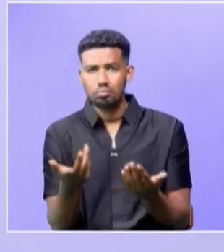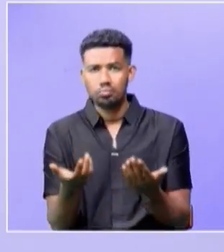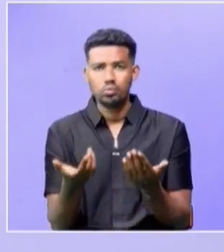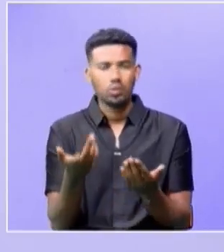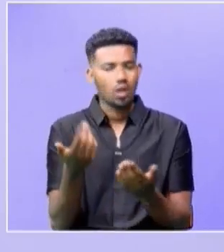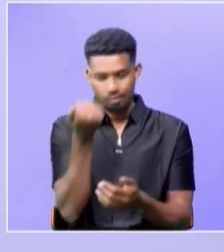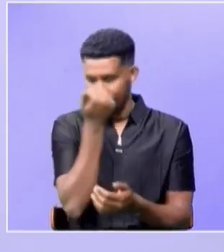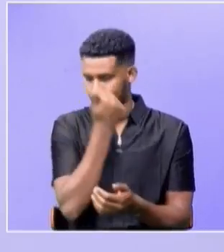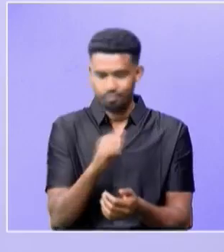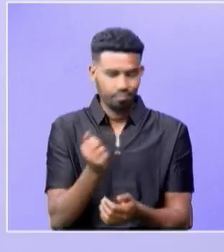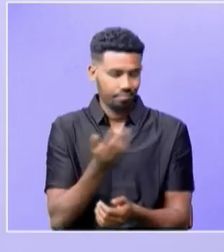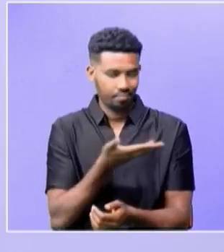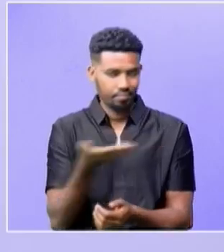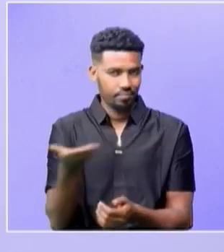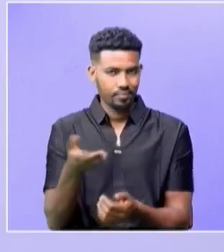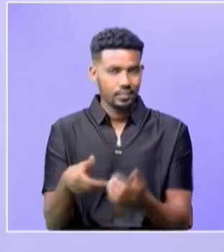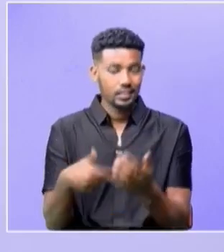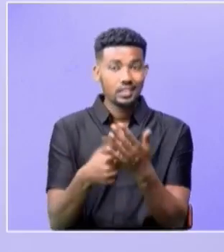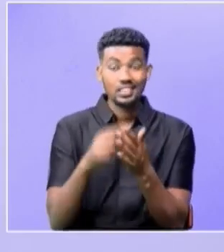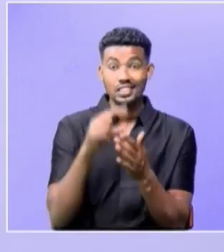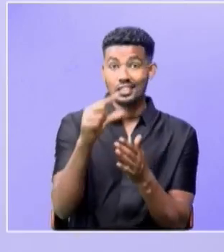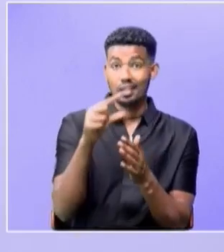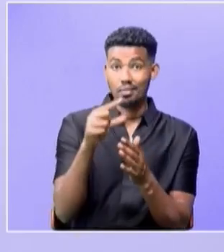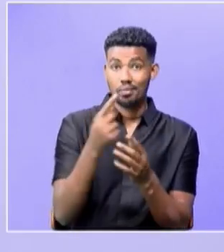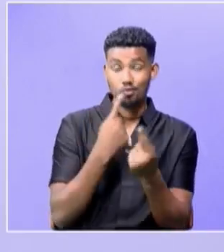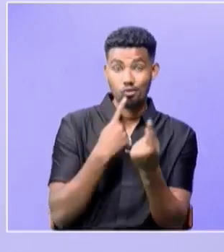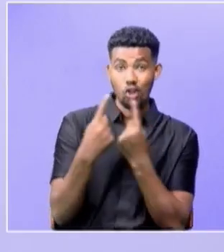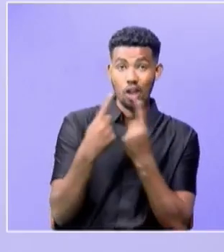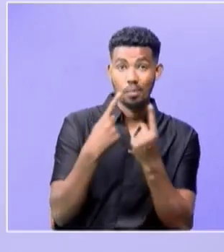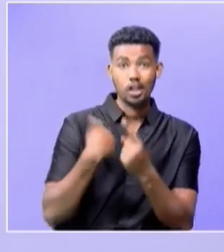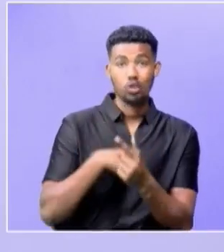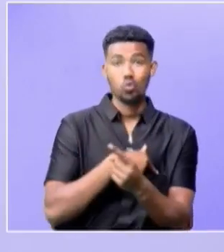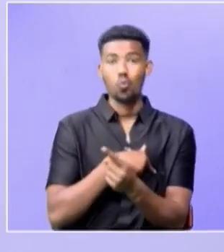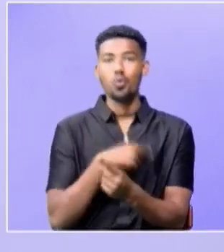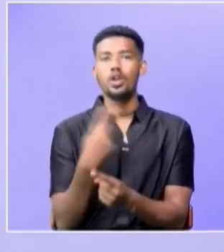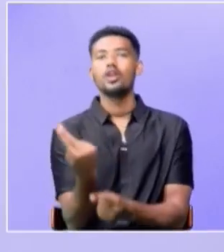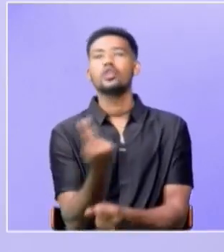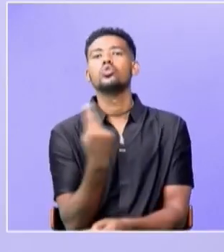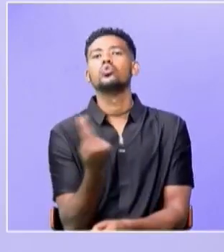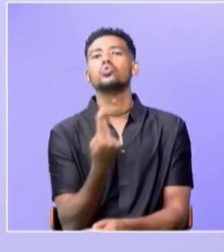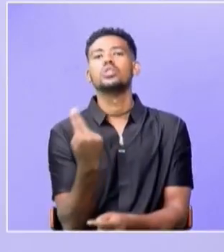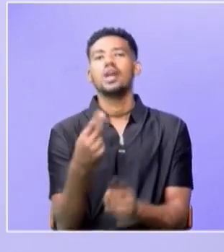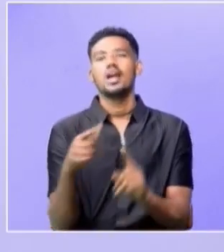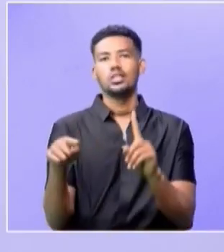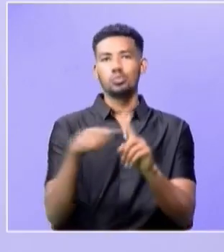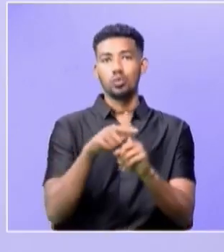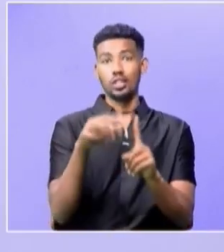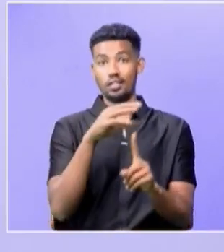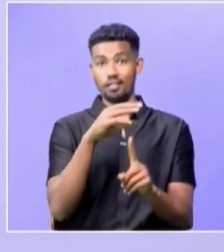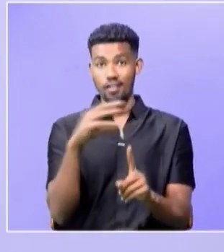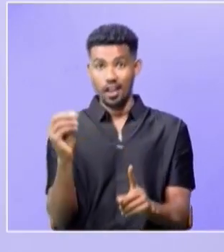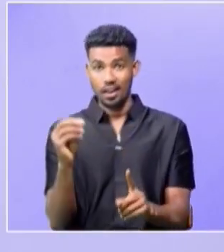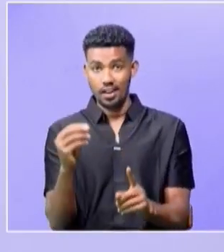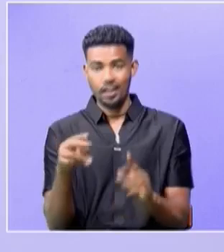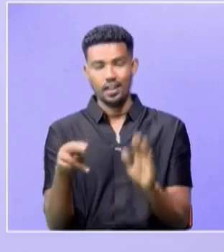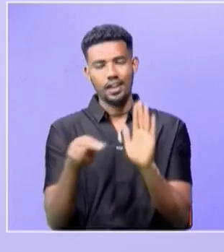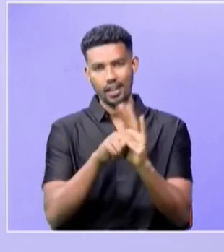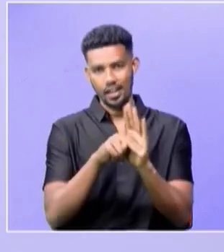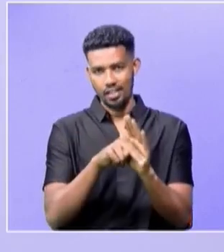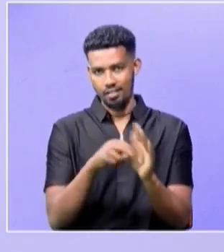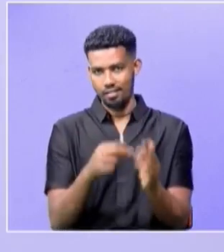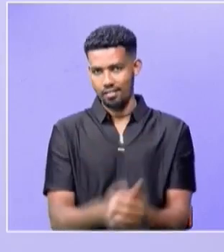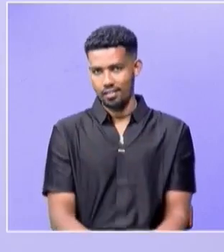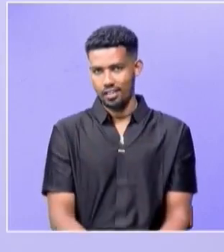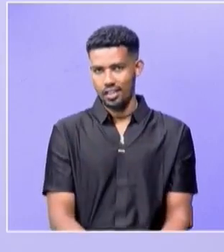whatever. These are some vocabularies that can be used as a positive form and also negative form. Let me show